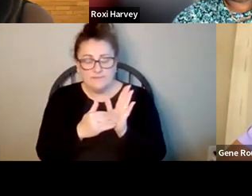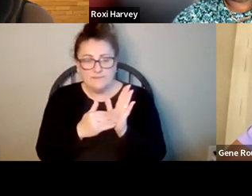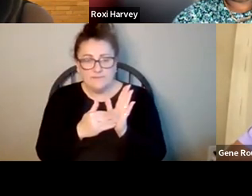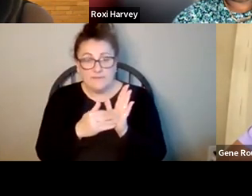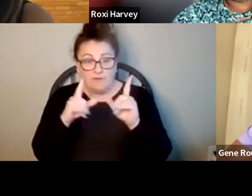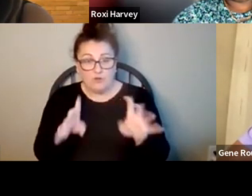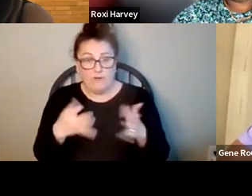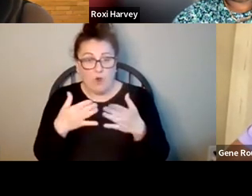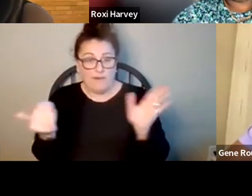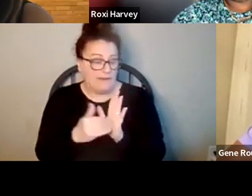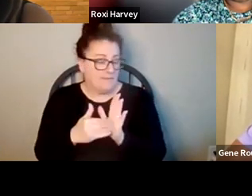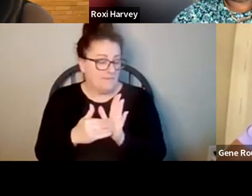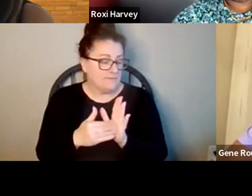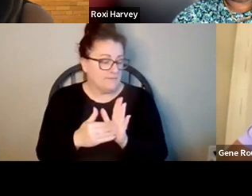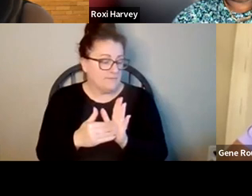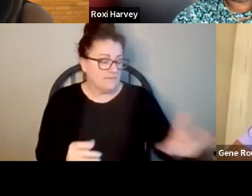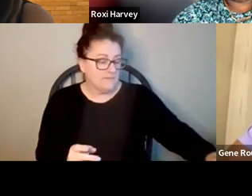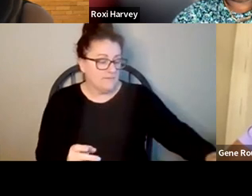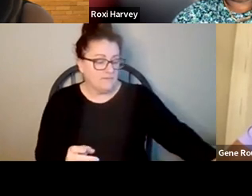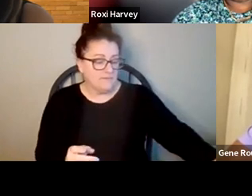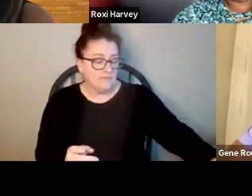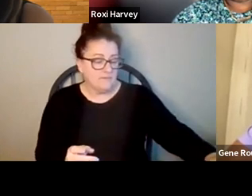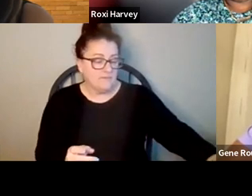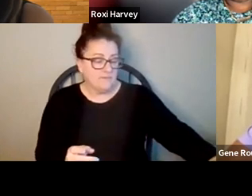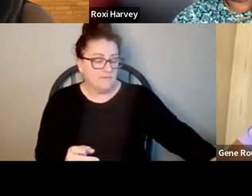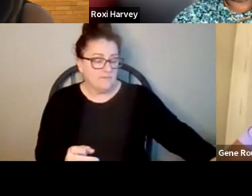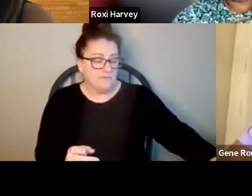So that we don't mix